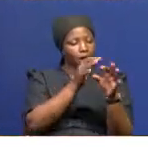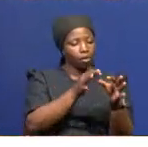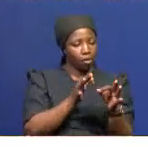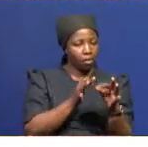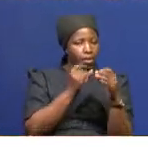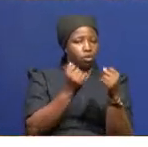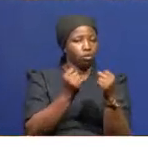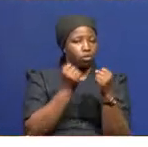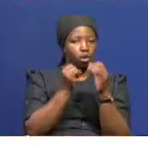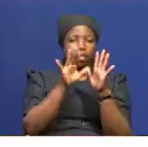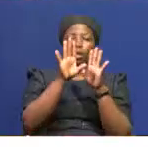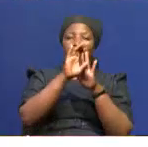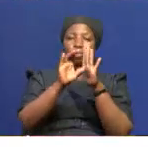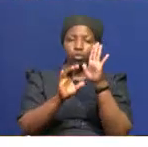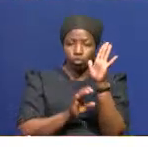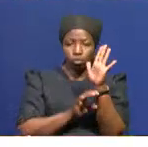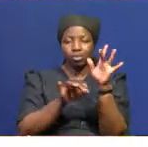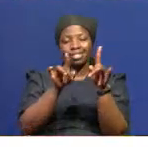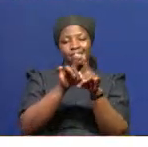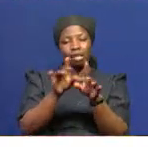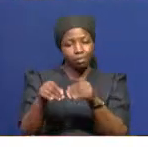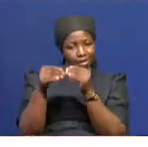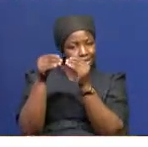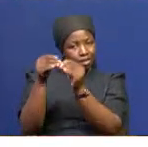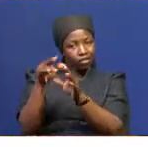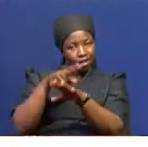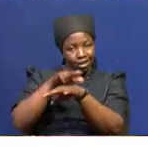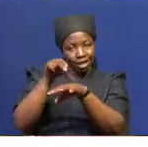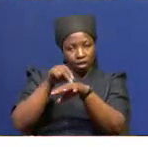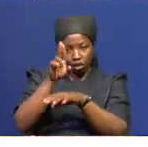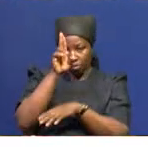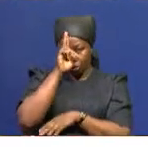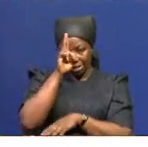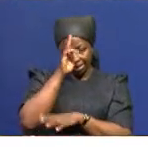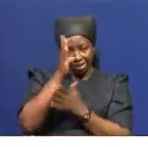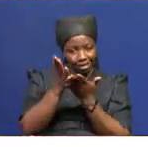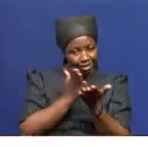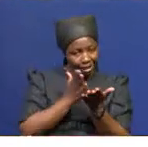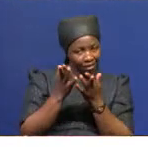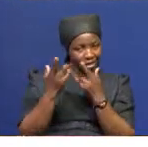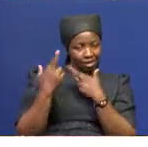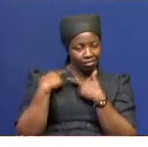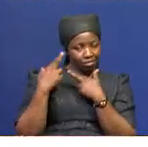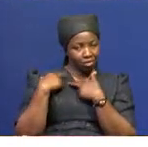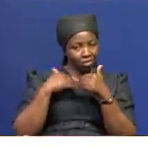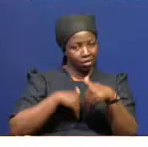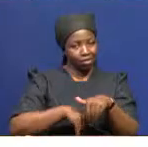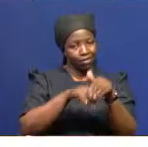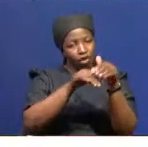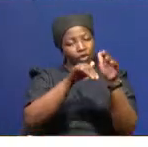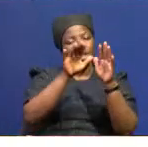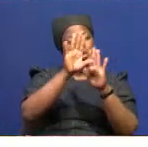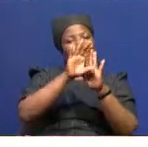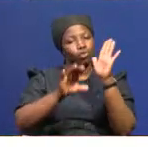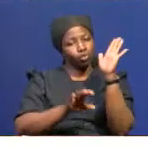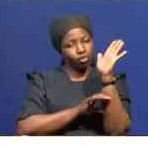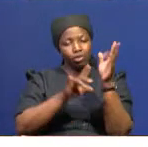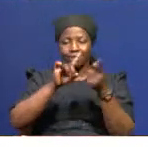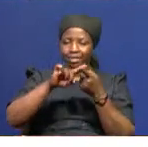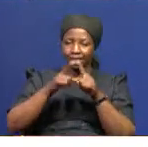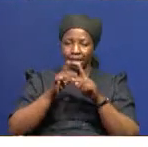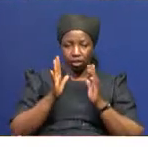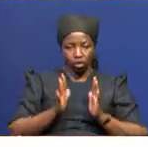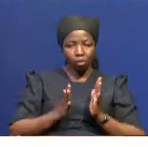The Constitution further obligates the National Police to comply with the constitutional standards of human rights